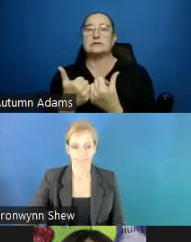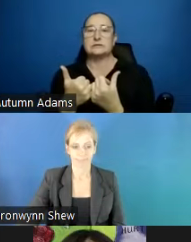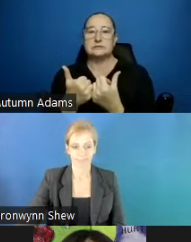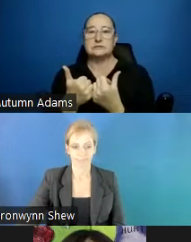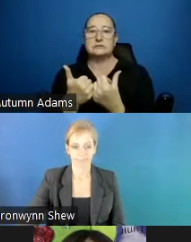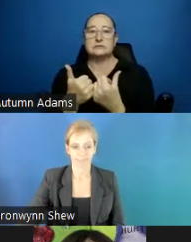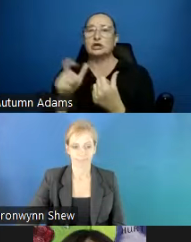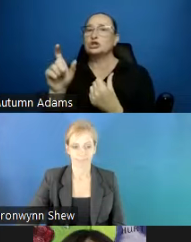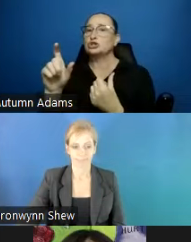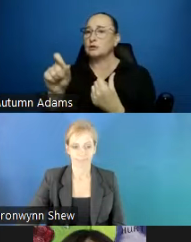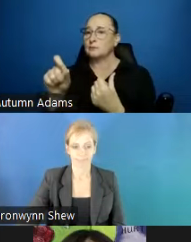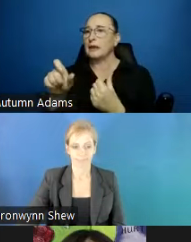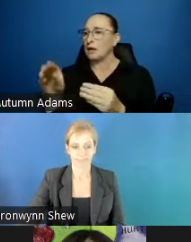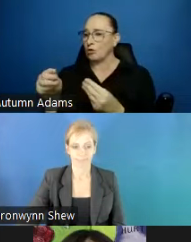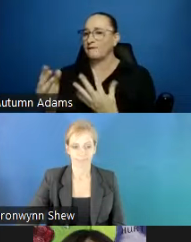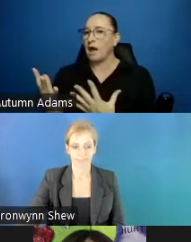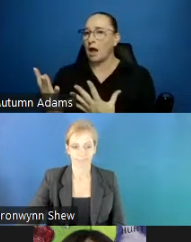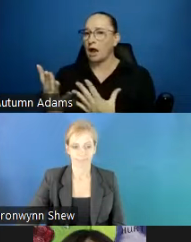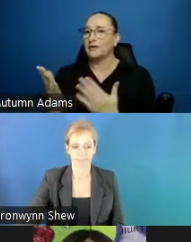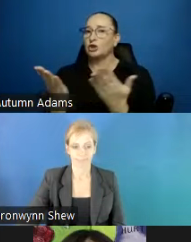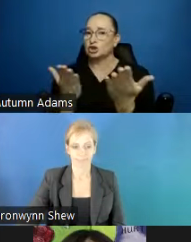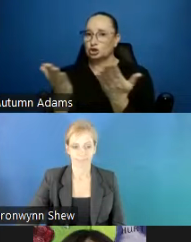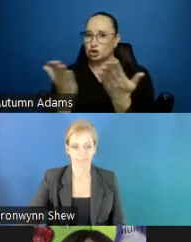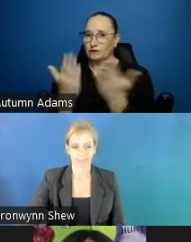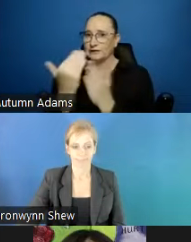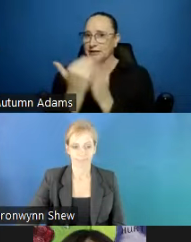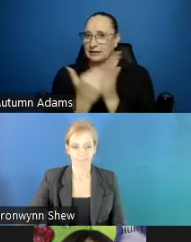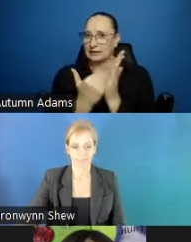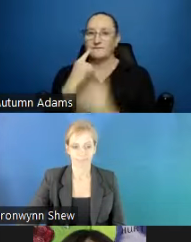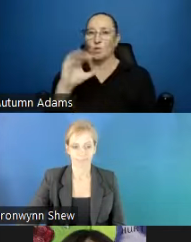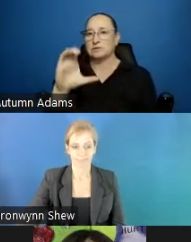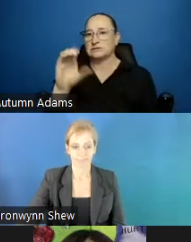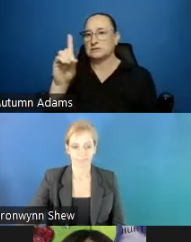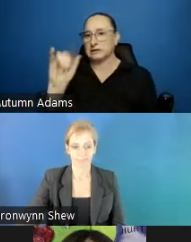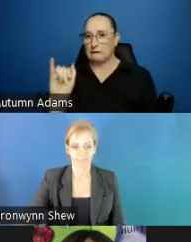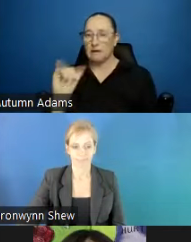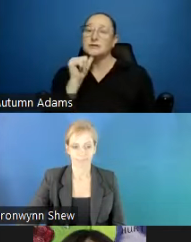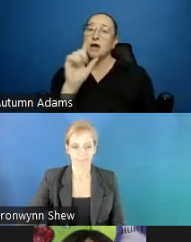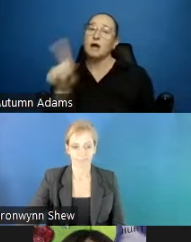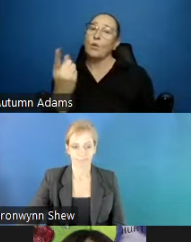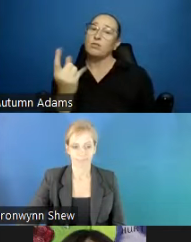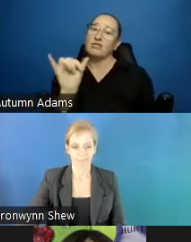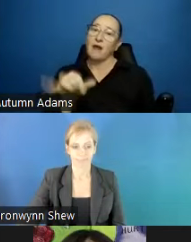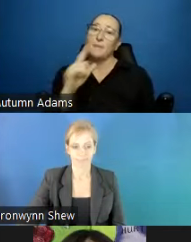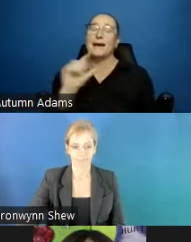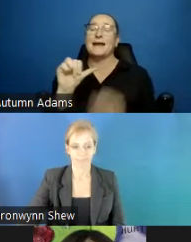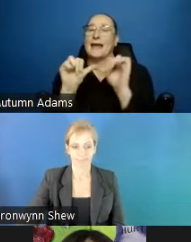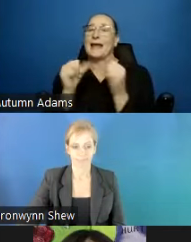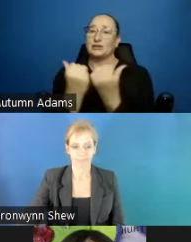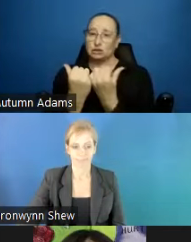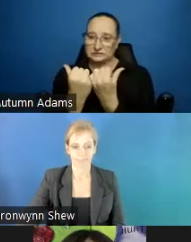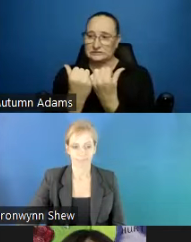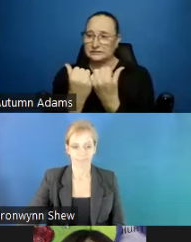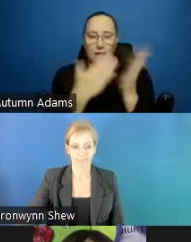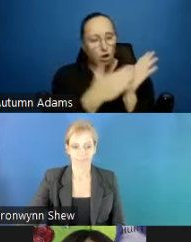should be able to provide the services and list for CDI. Not only that, but there's agencies all across